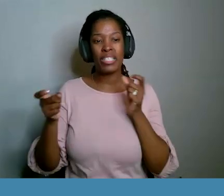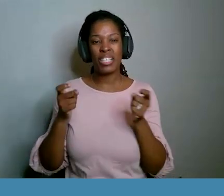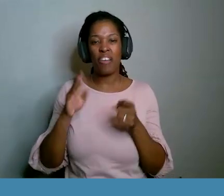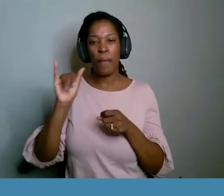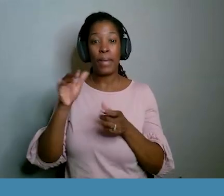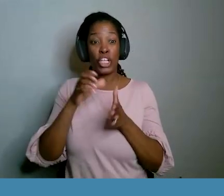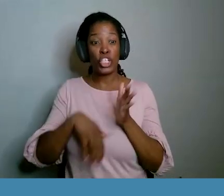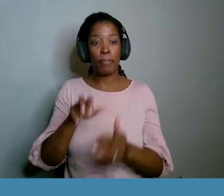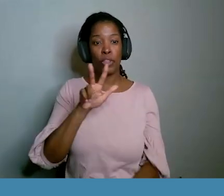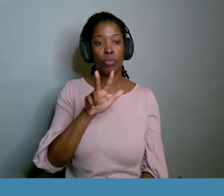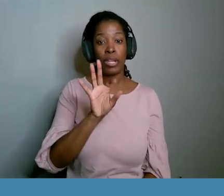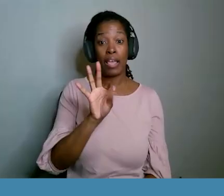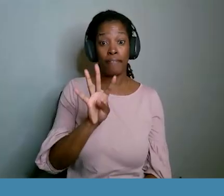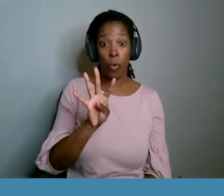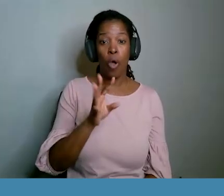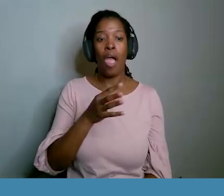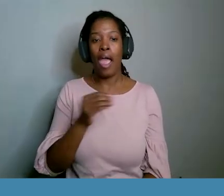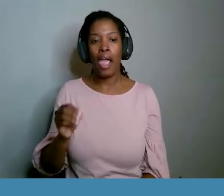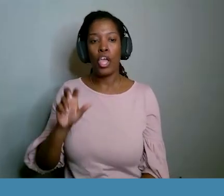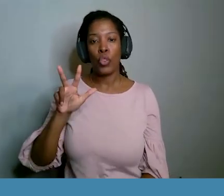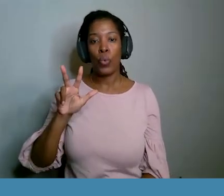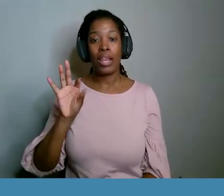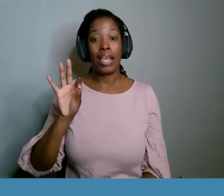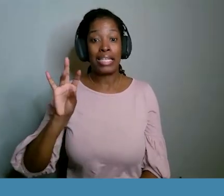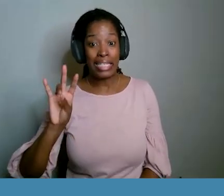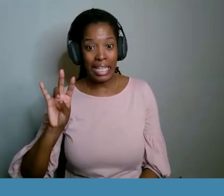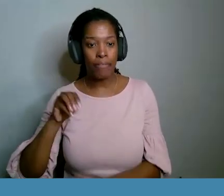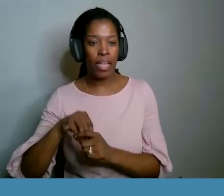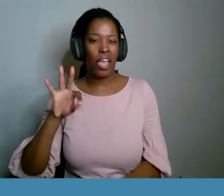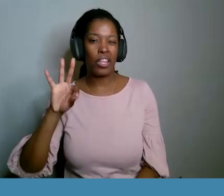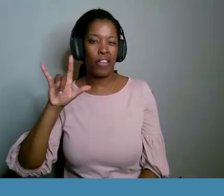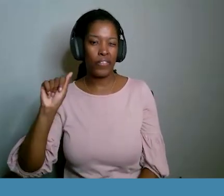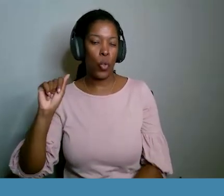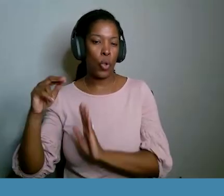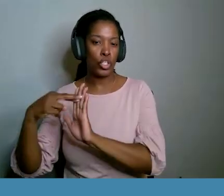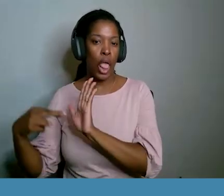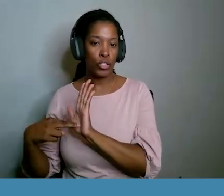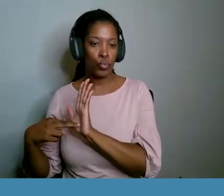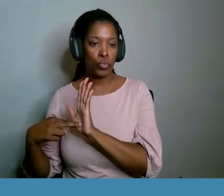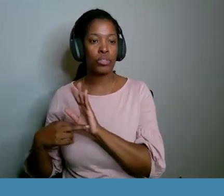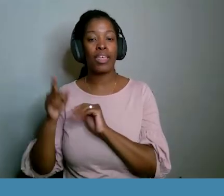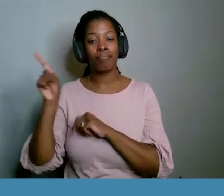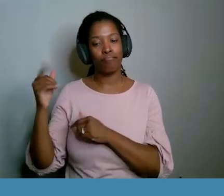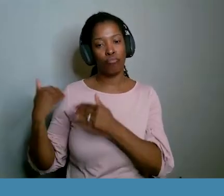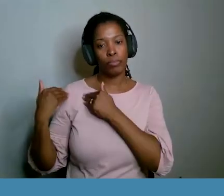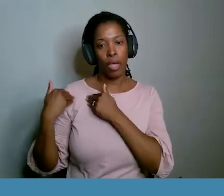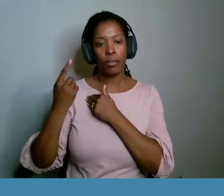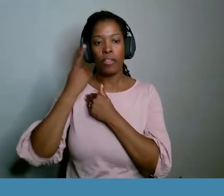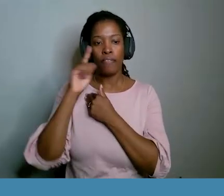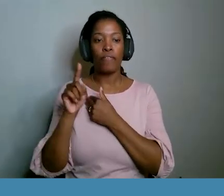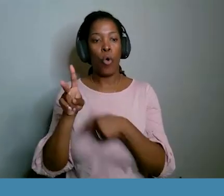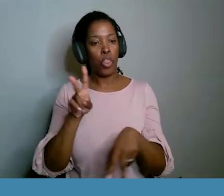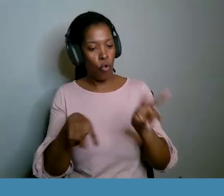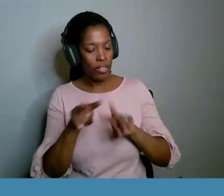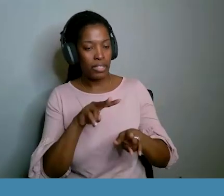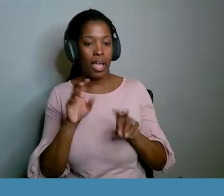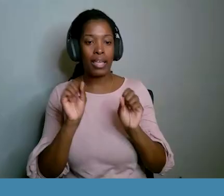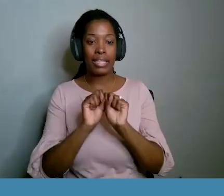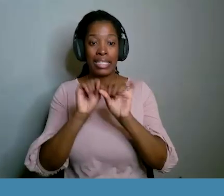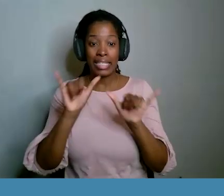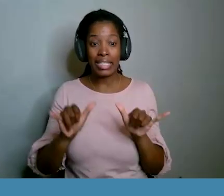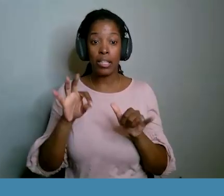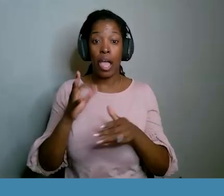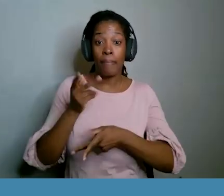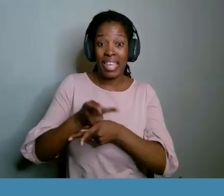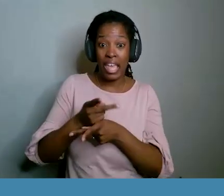394 and chapters 397 in Florida statutes, and it is responsible for the oversight of the system of care